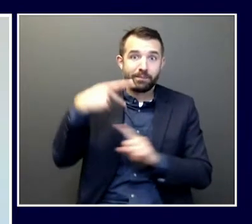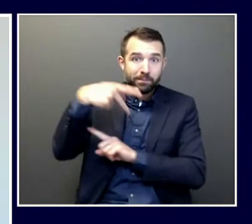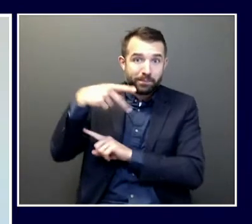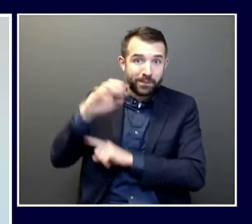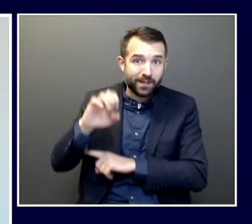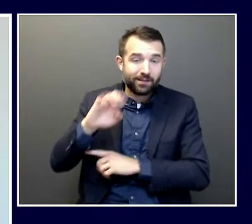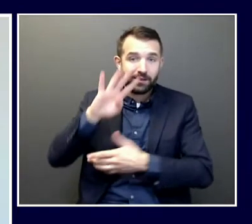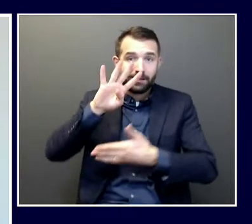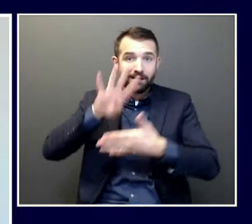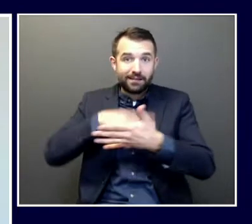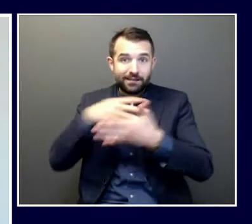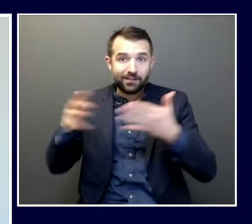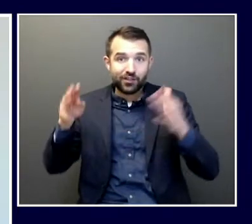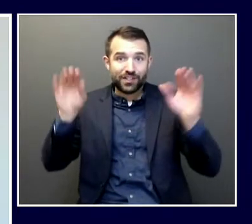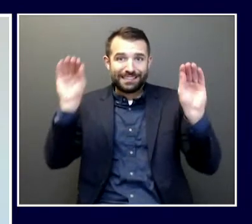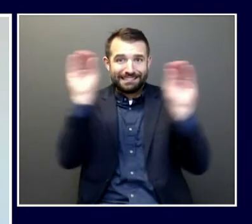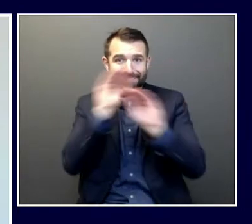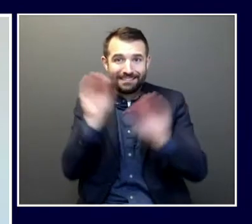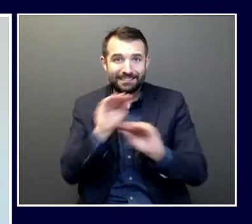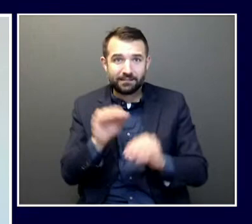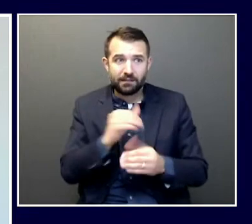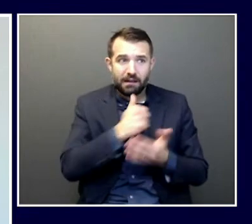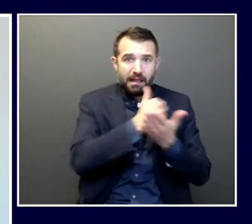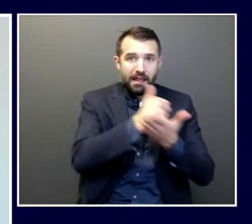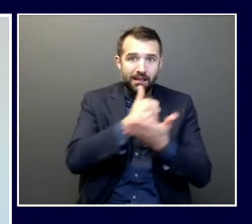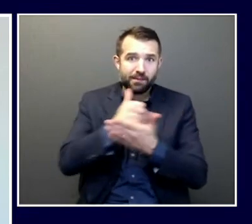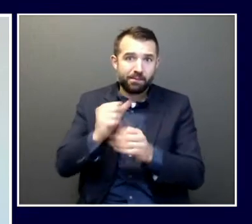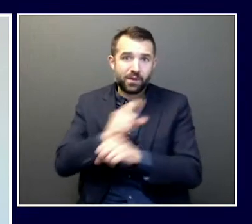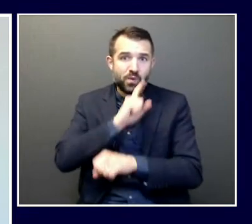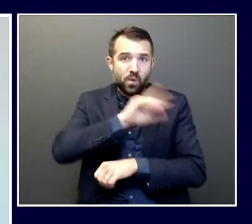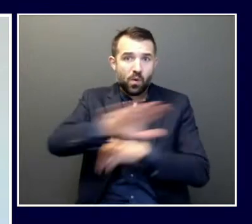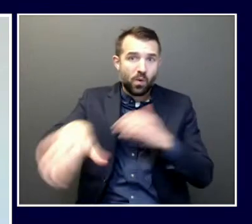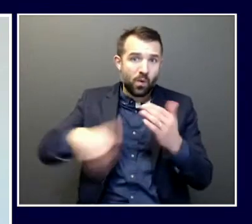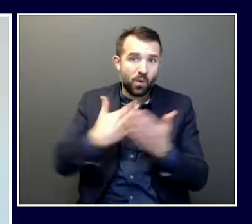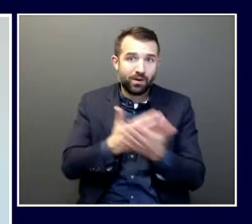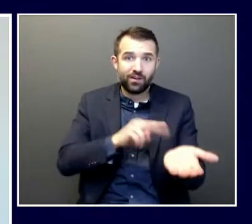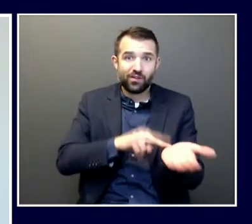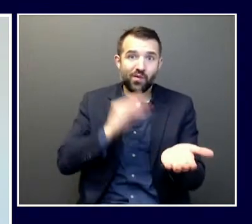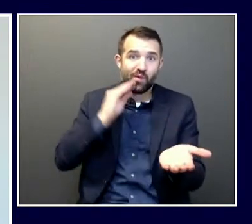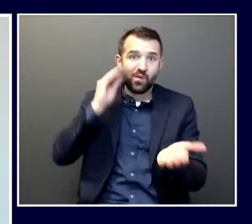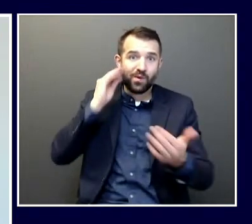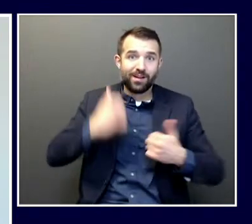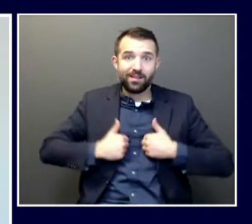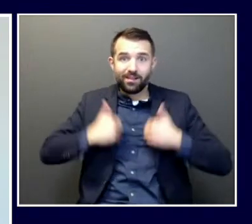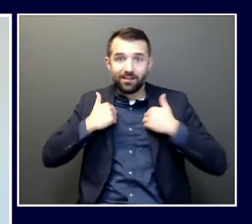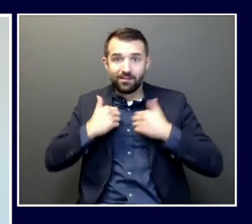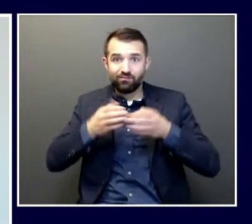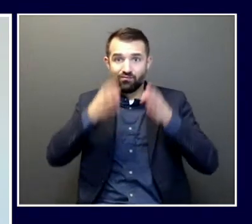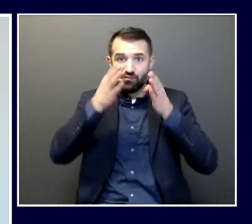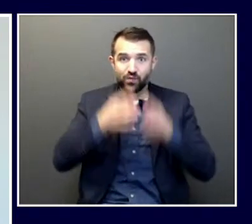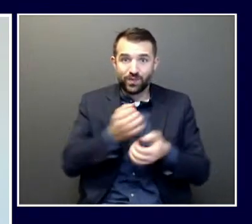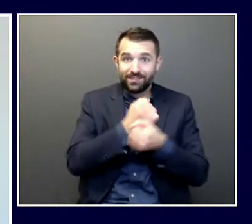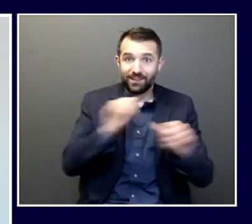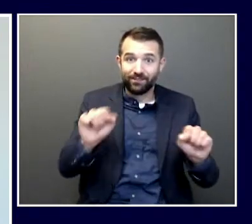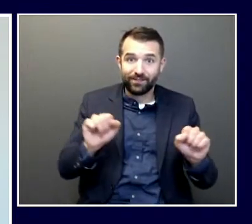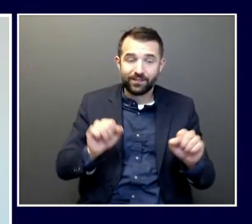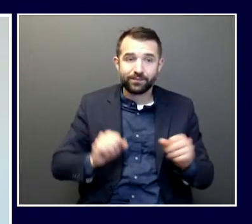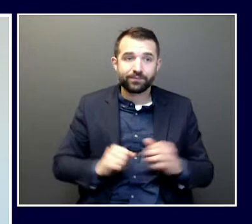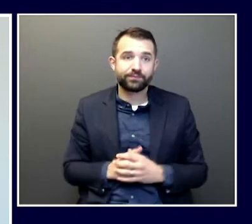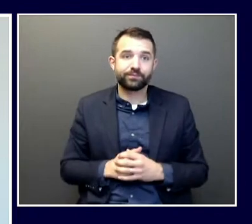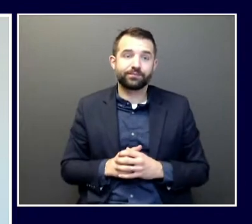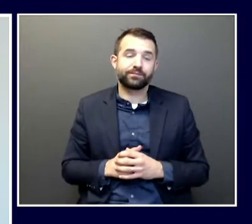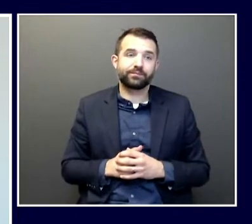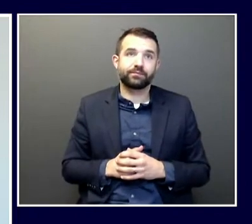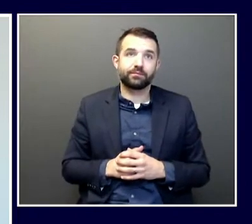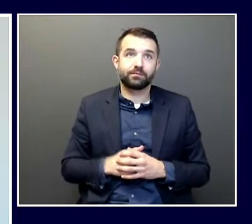safety of those residents. We have continued to work with them on resources and have moved out on the